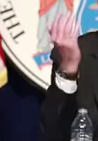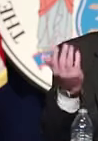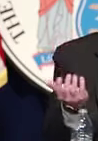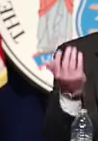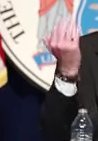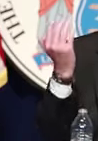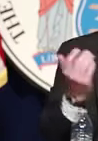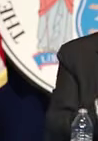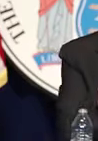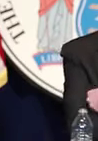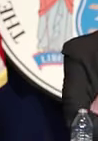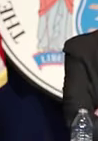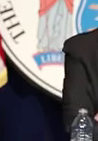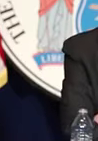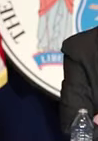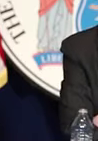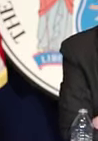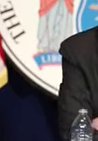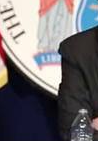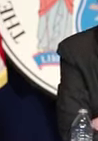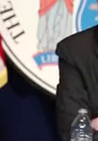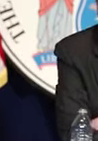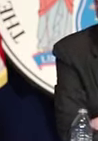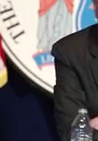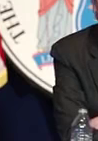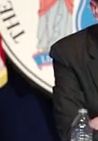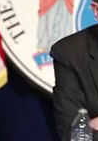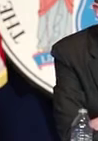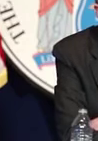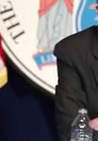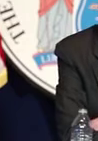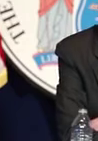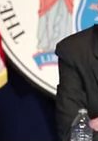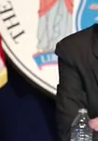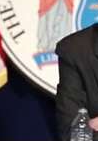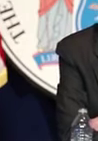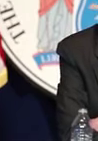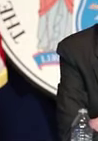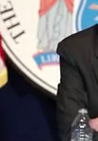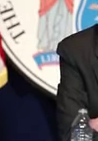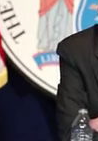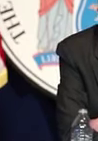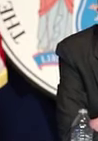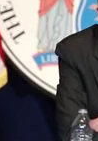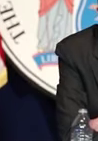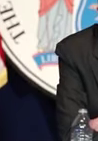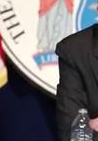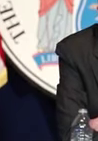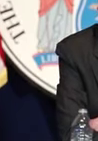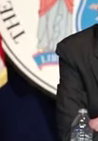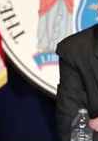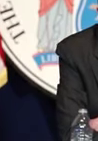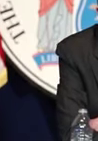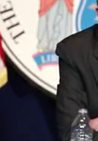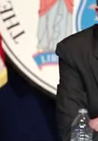how to weigh executive action, I think it was Charlie, versus bills. Personally, you'd rather have more